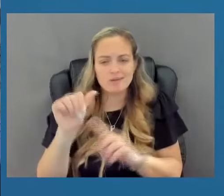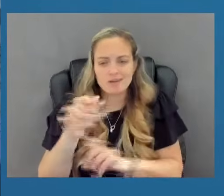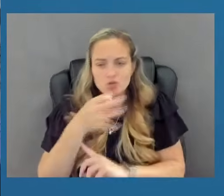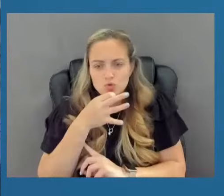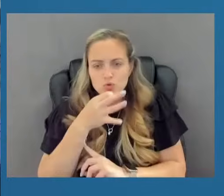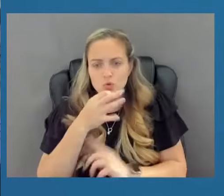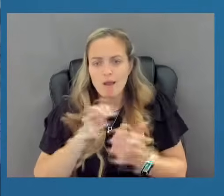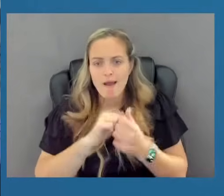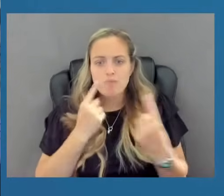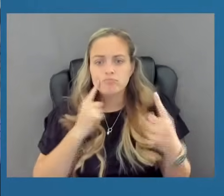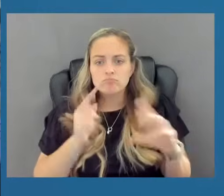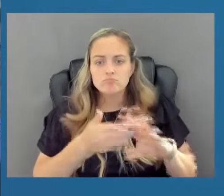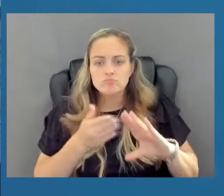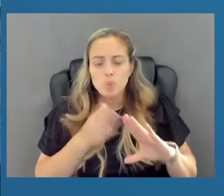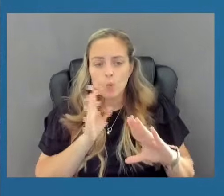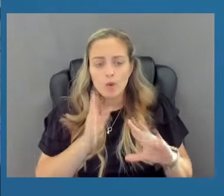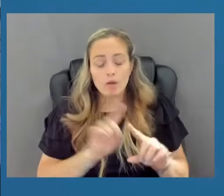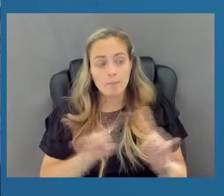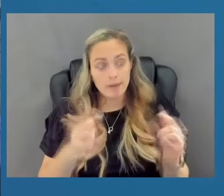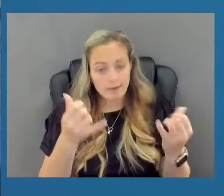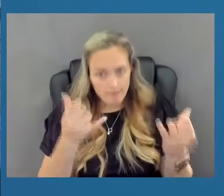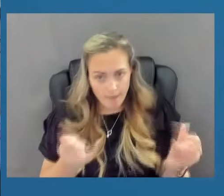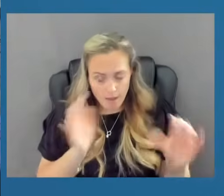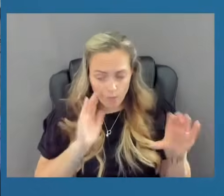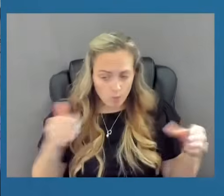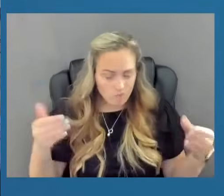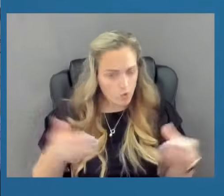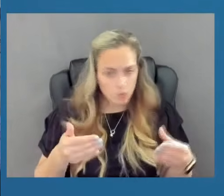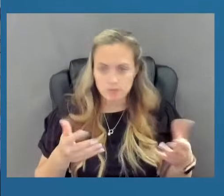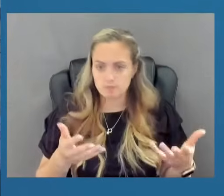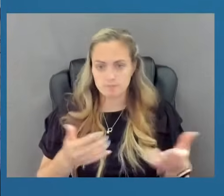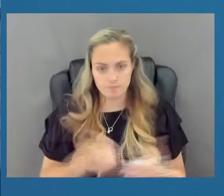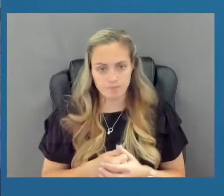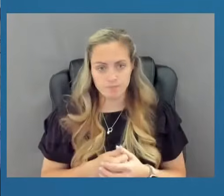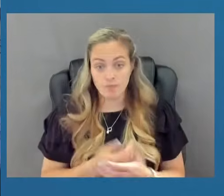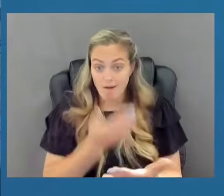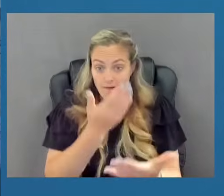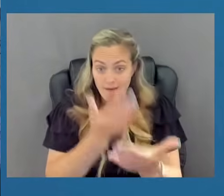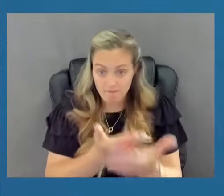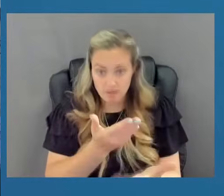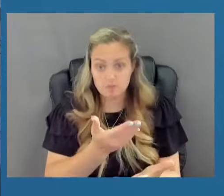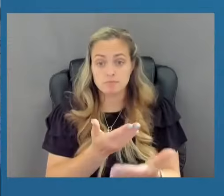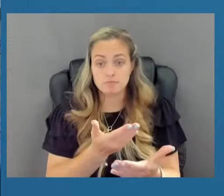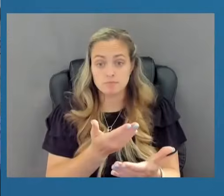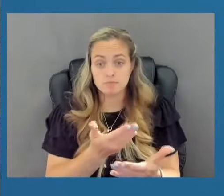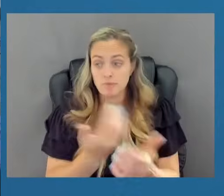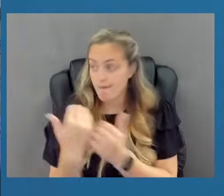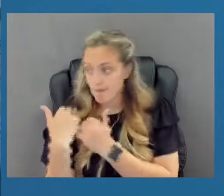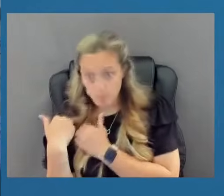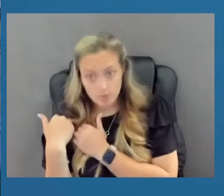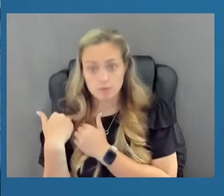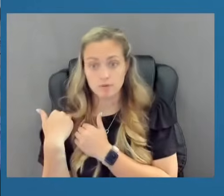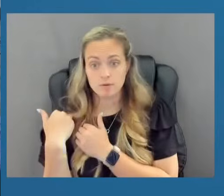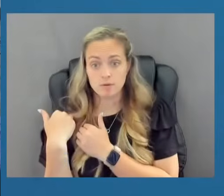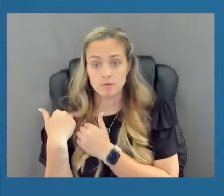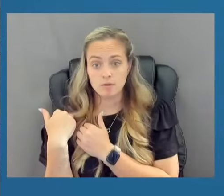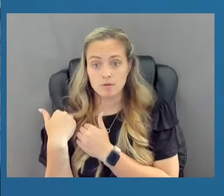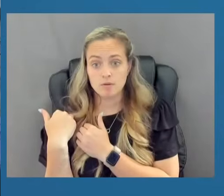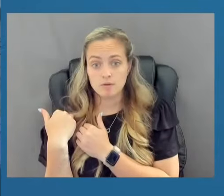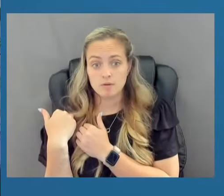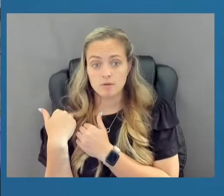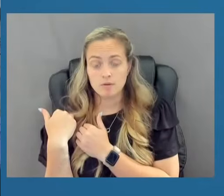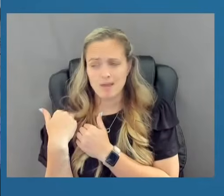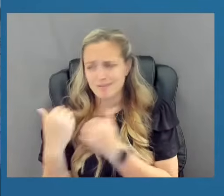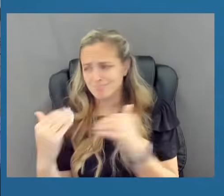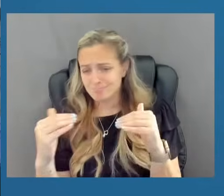to work. But now we have the focus where it matters, on the evidence, on accountability, and ultimately on justice